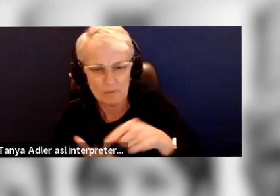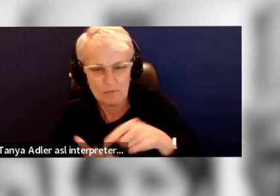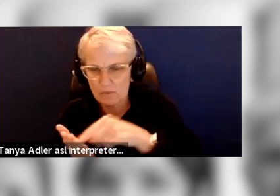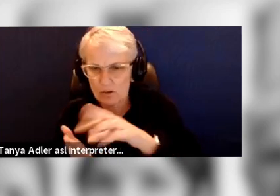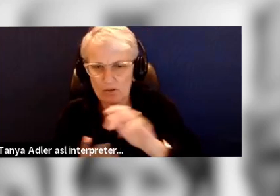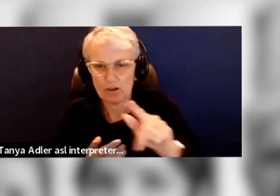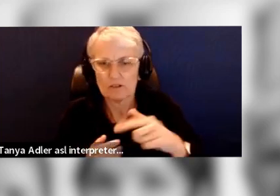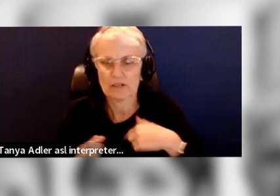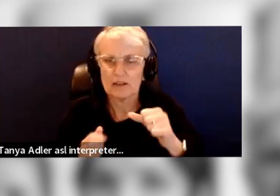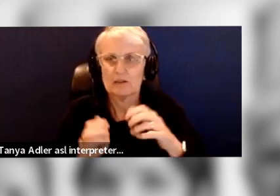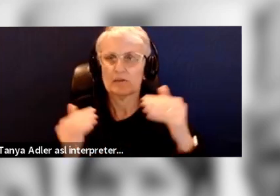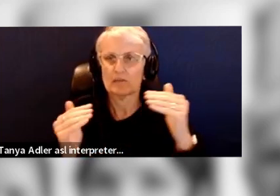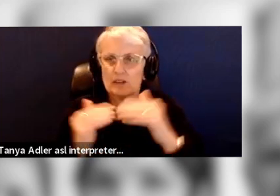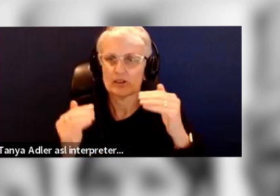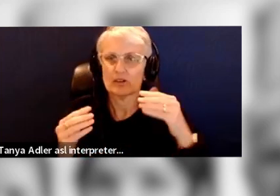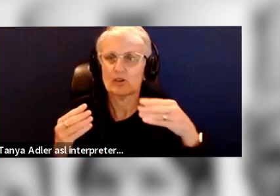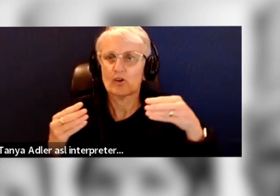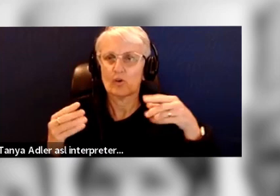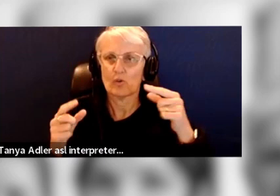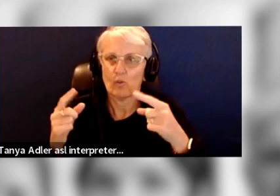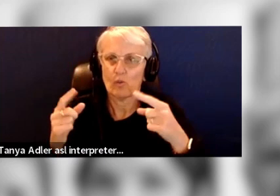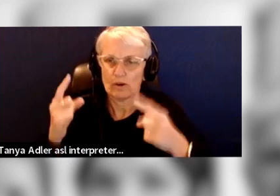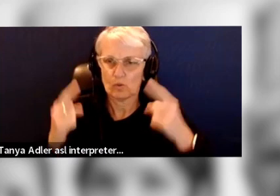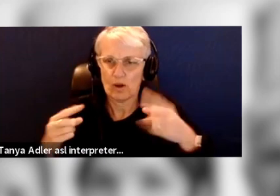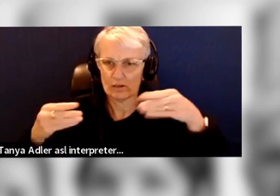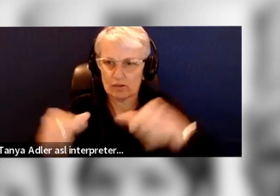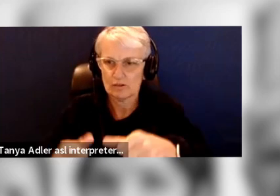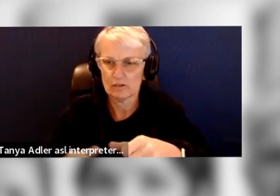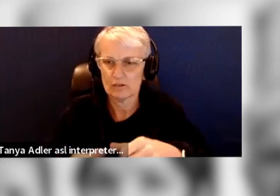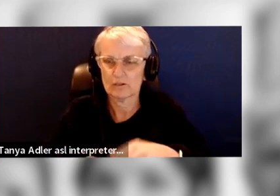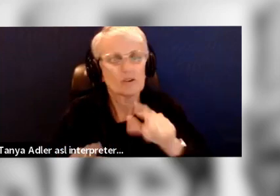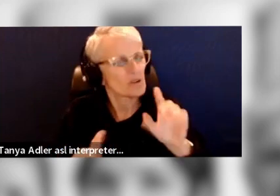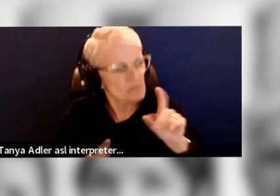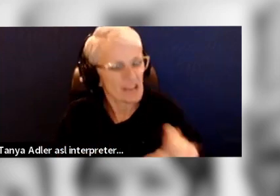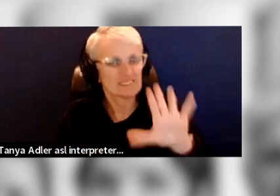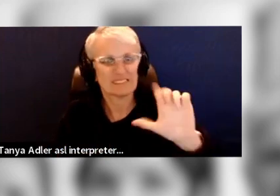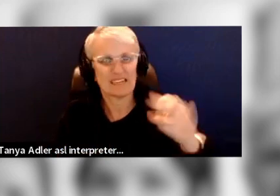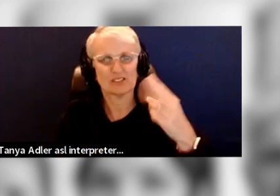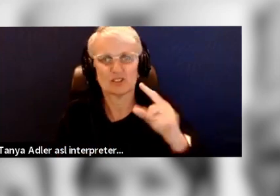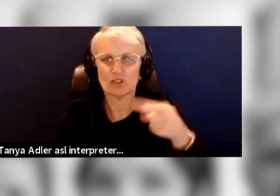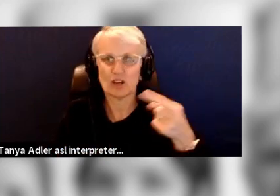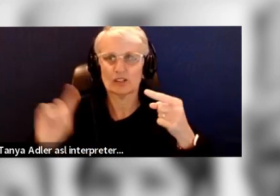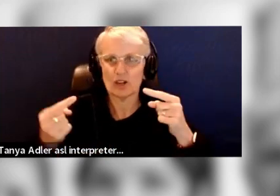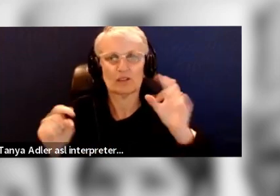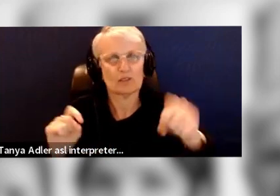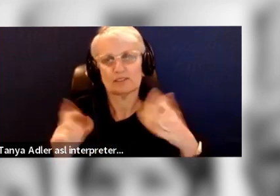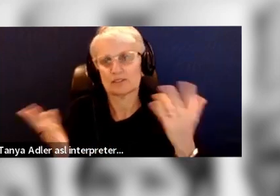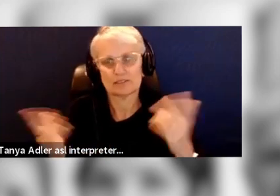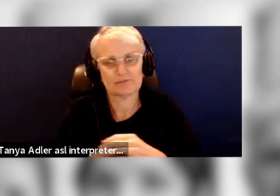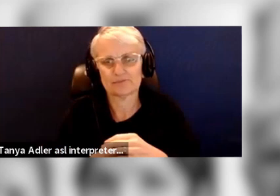be 1-to-1 or be in sweat equity? It has to be cash, it has to be 1-to-1 in that case.